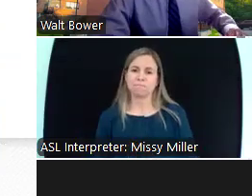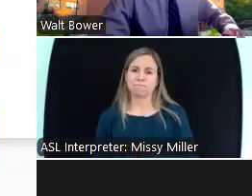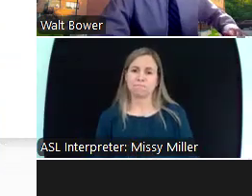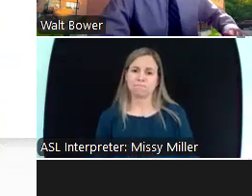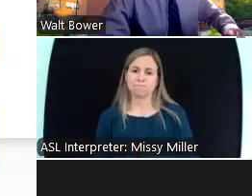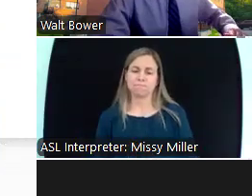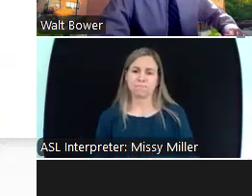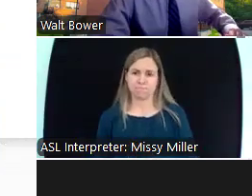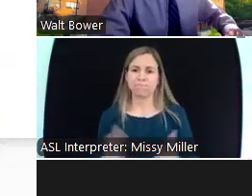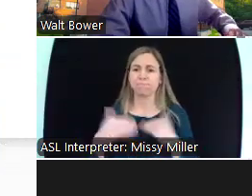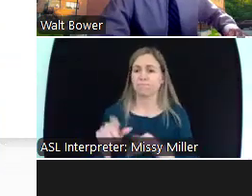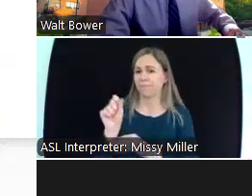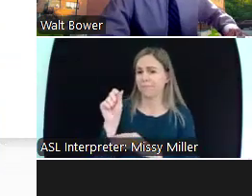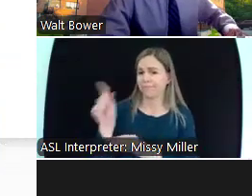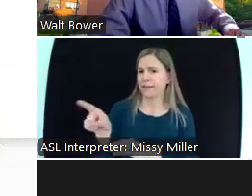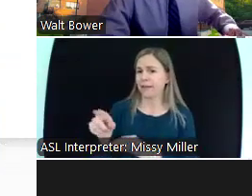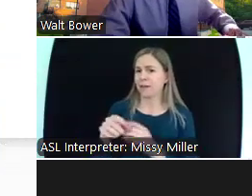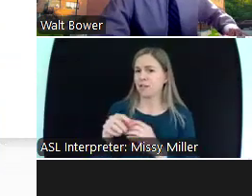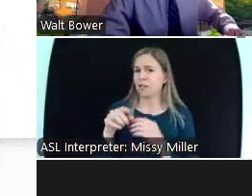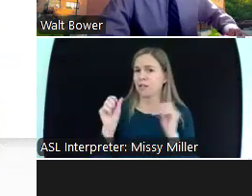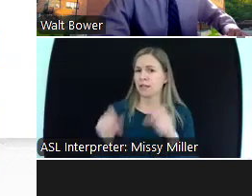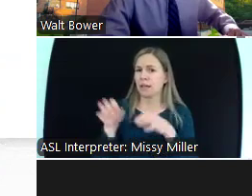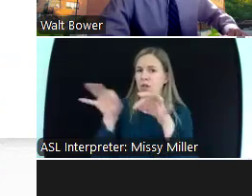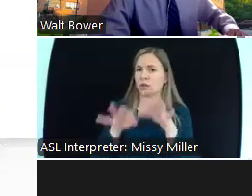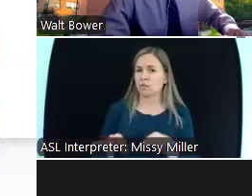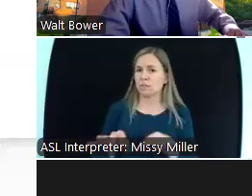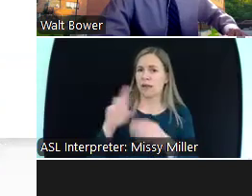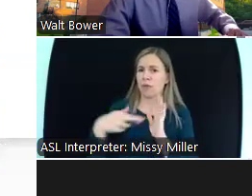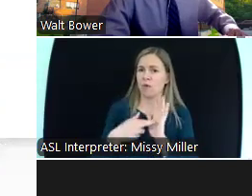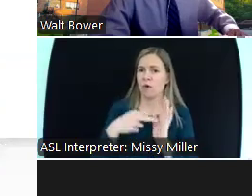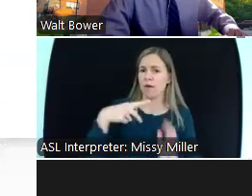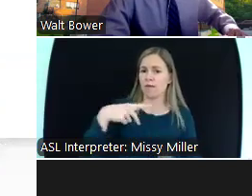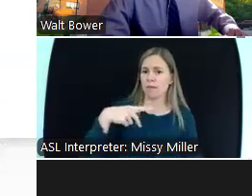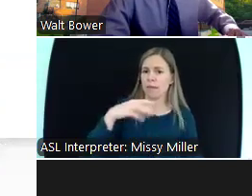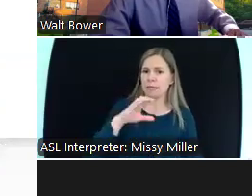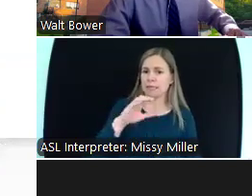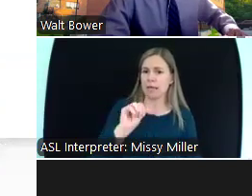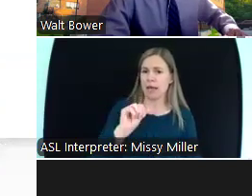This question is, can you explain the role of a PCA versus an attendant?